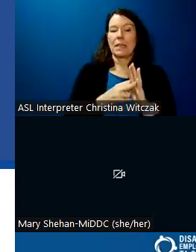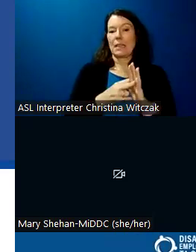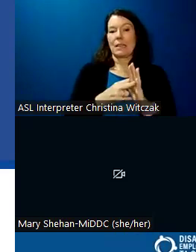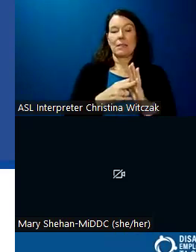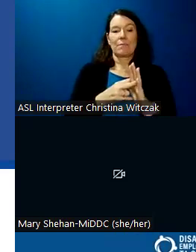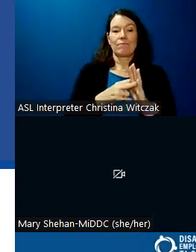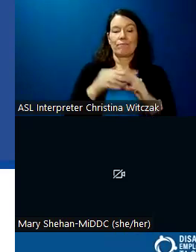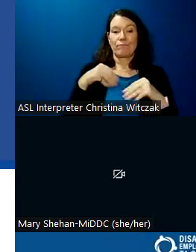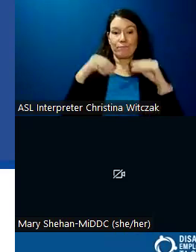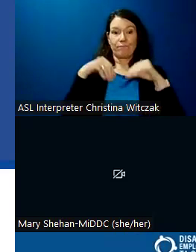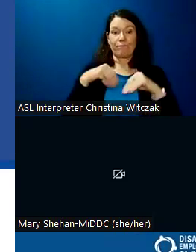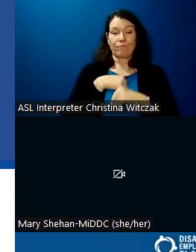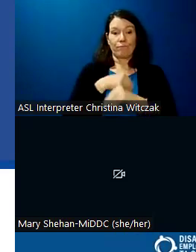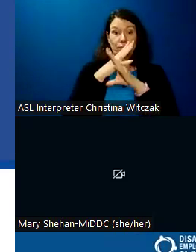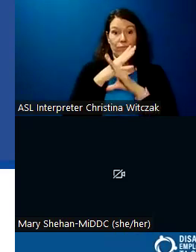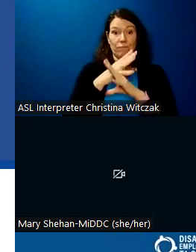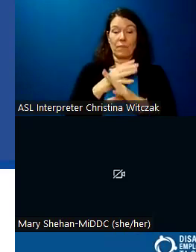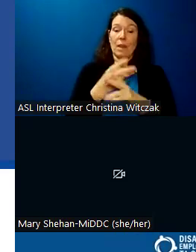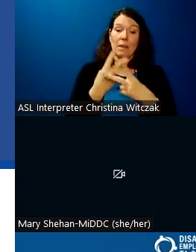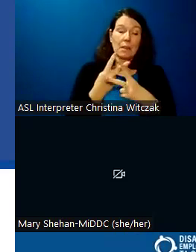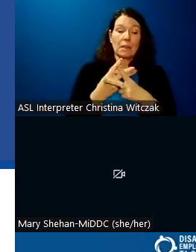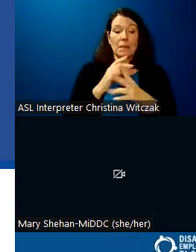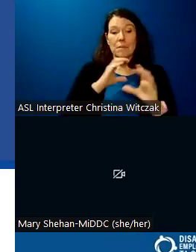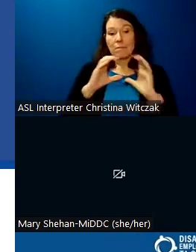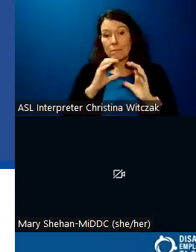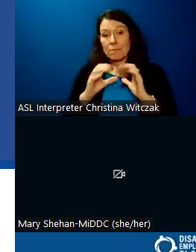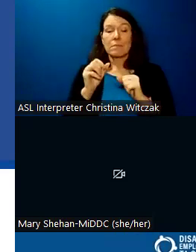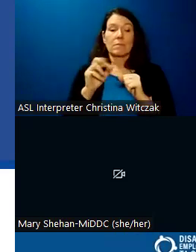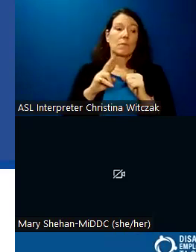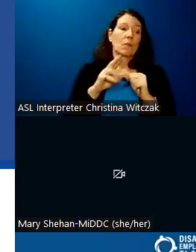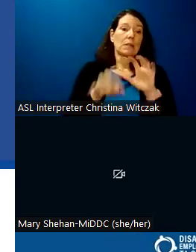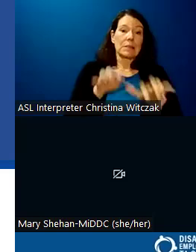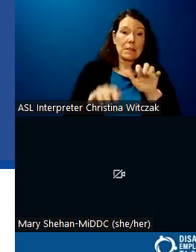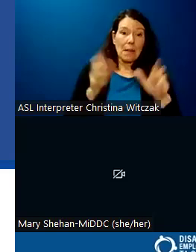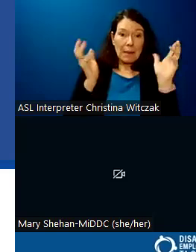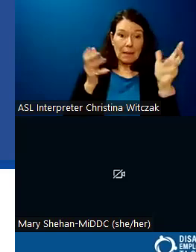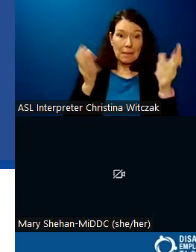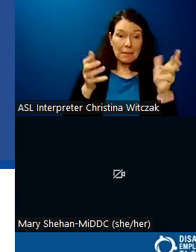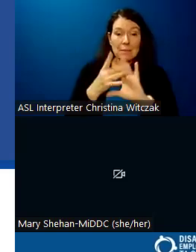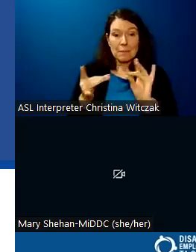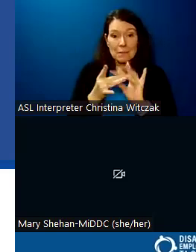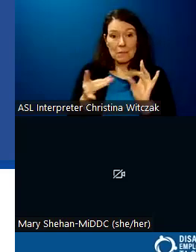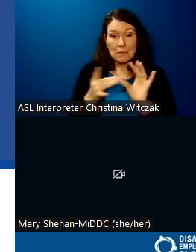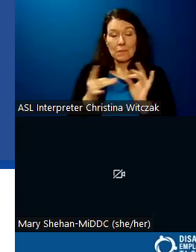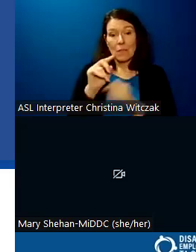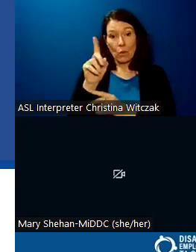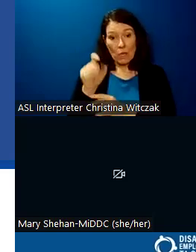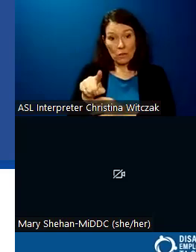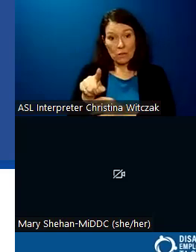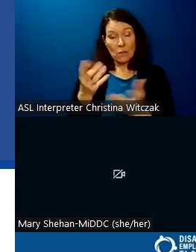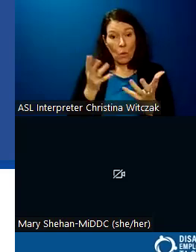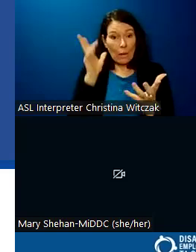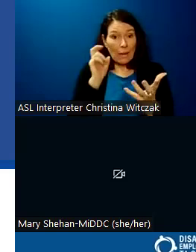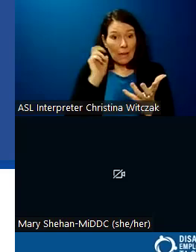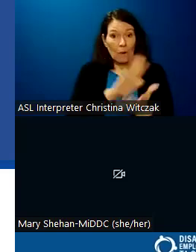on video, getting off mute and engaging in conversations, typing some comments and questions in the chat. We want to hear from